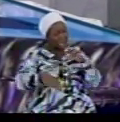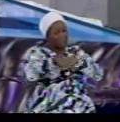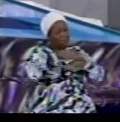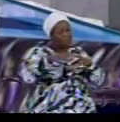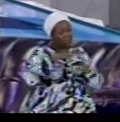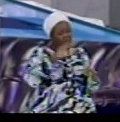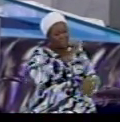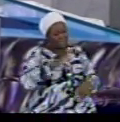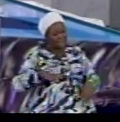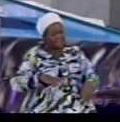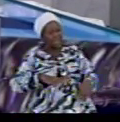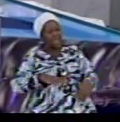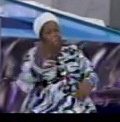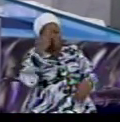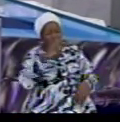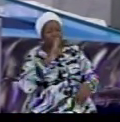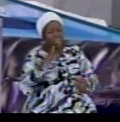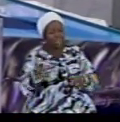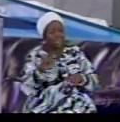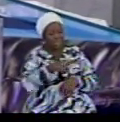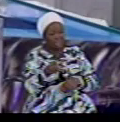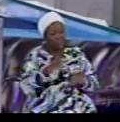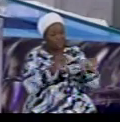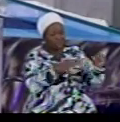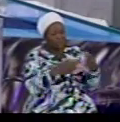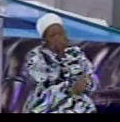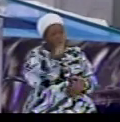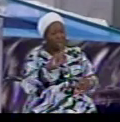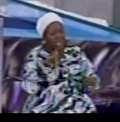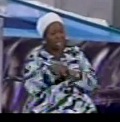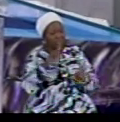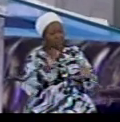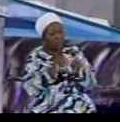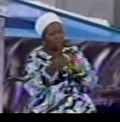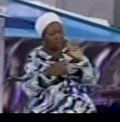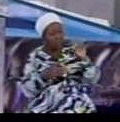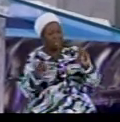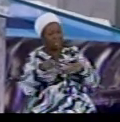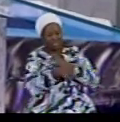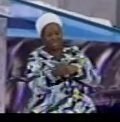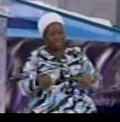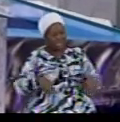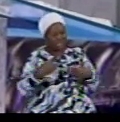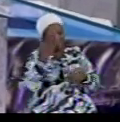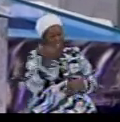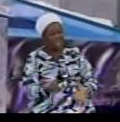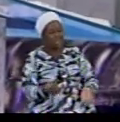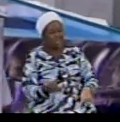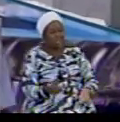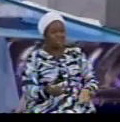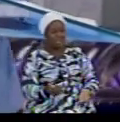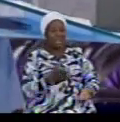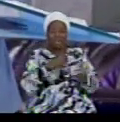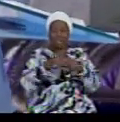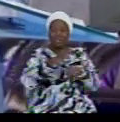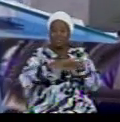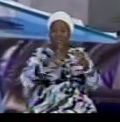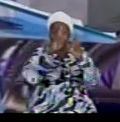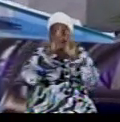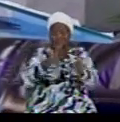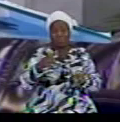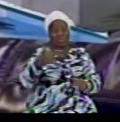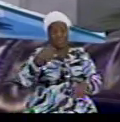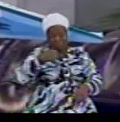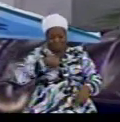above Christ? Why are they putting God as number one in their lives? And then they don't respect